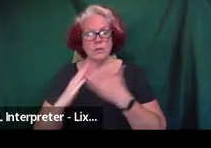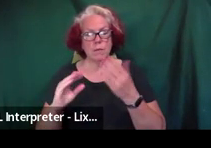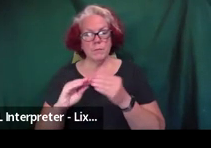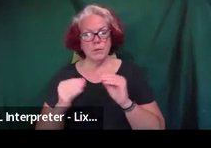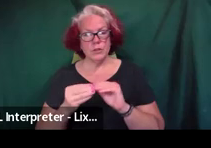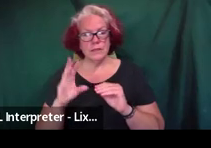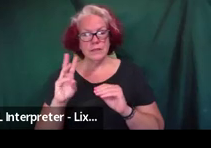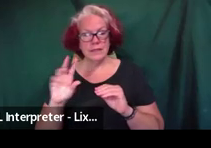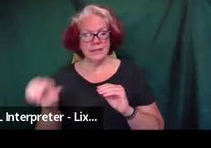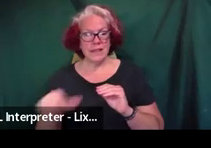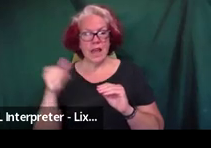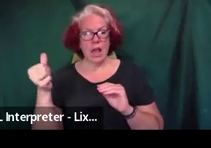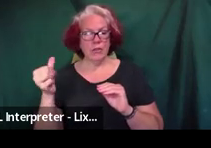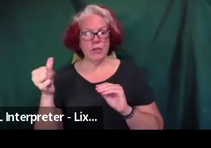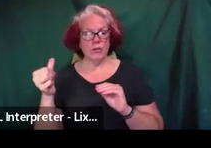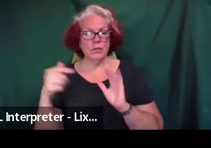other deficiencies.